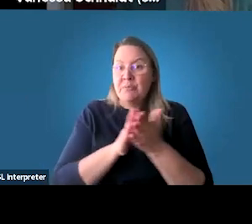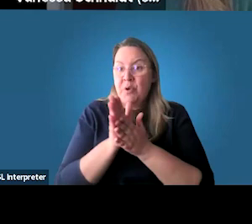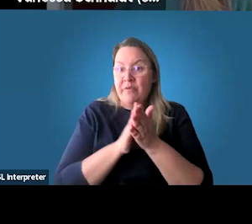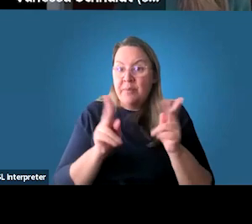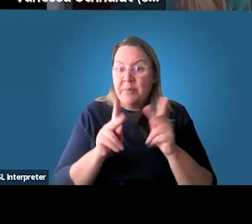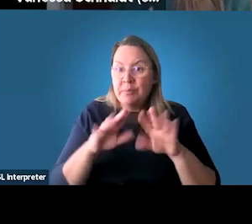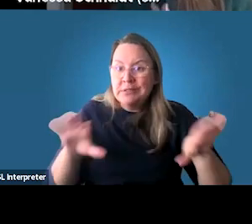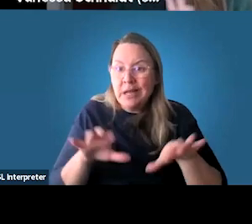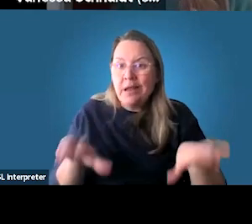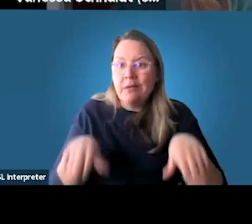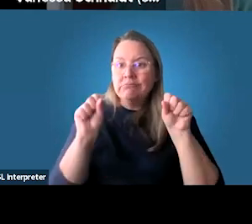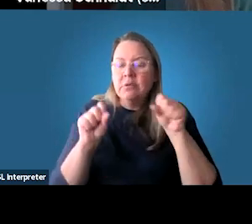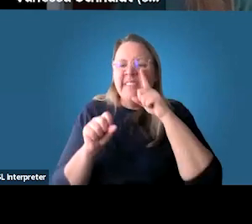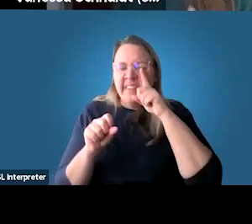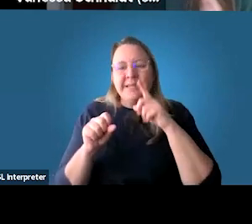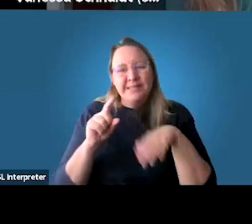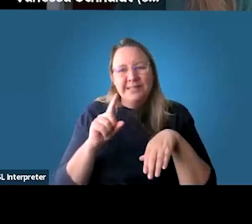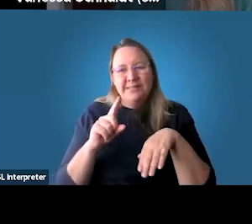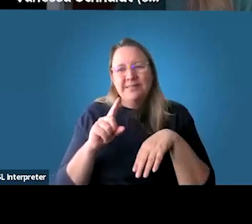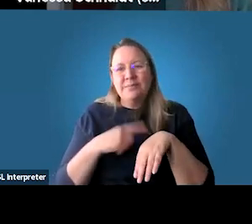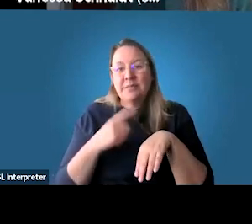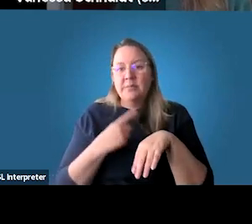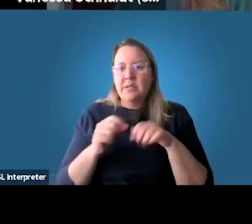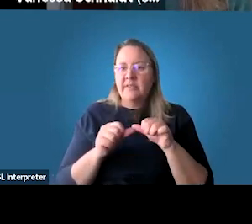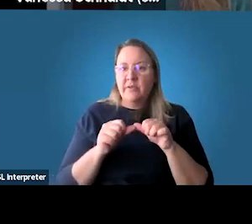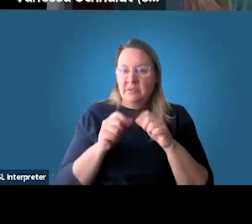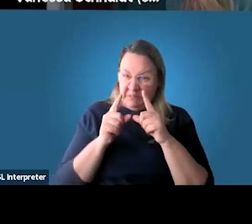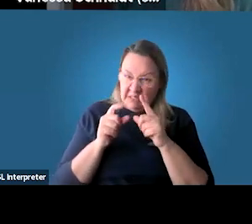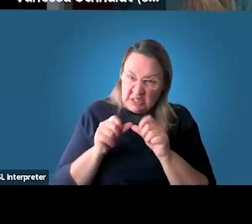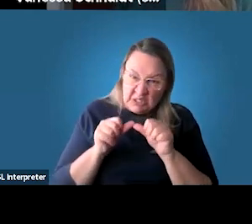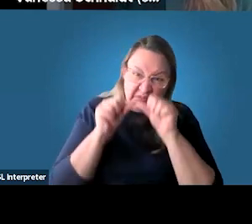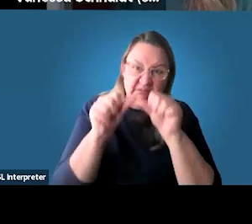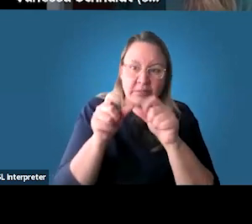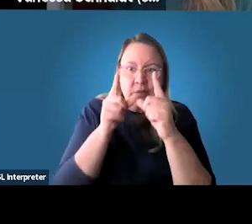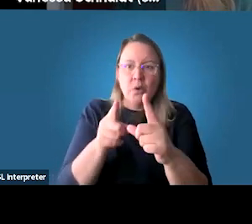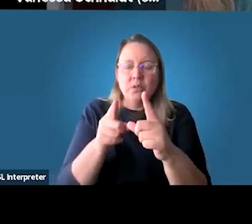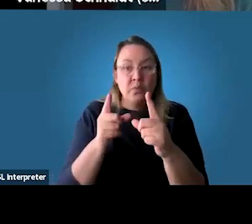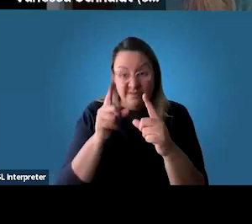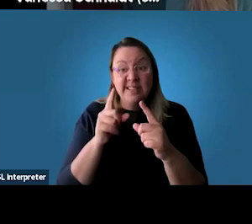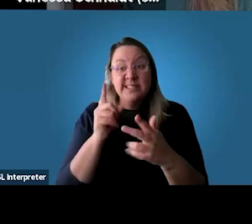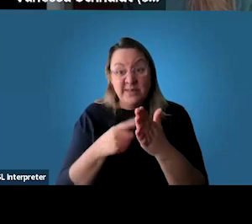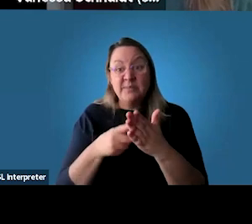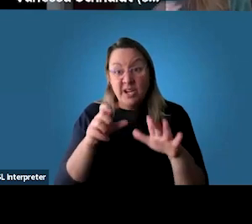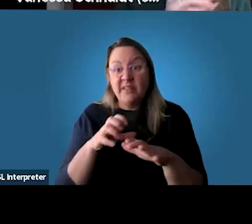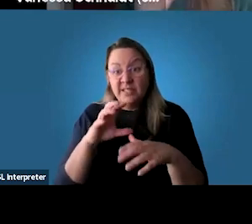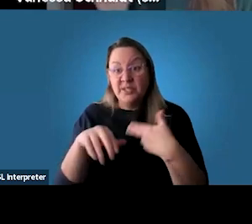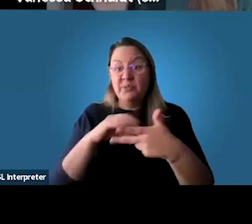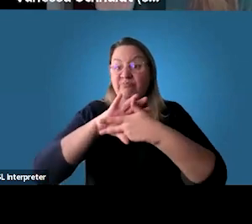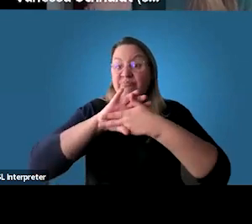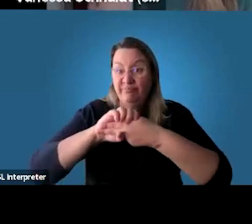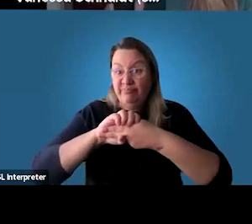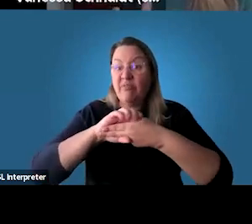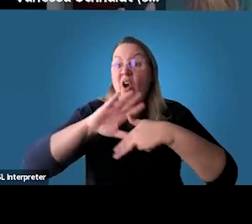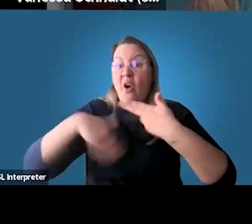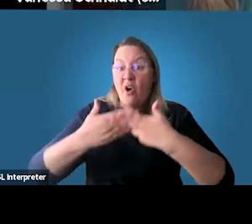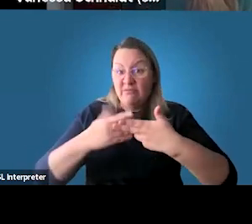action. Sometimes for those longer term or loftier goals, we'll actually need to do all three, in which case it's helpful to think of